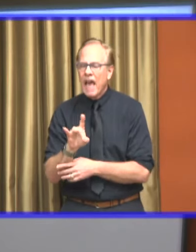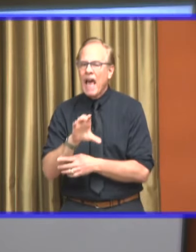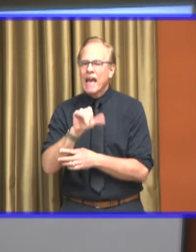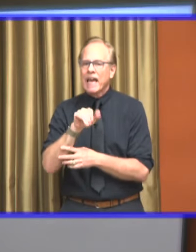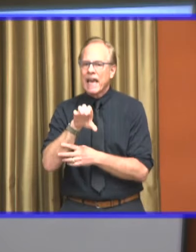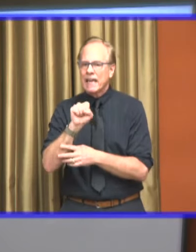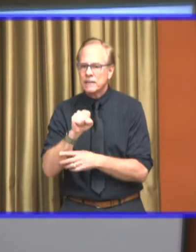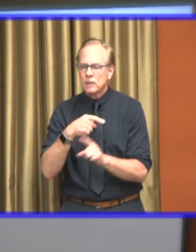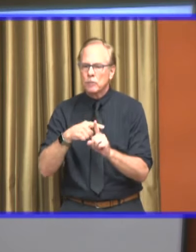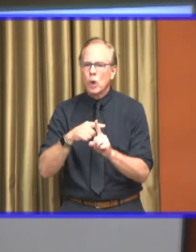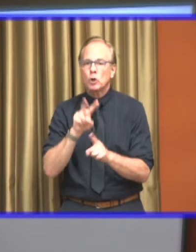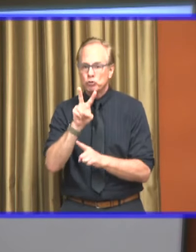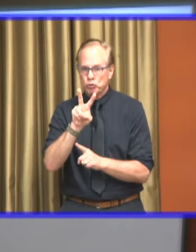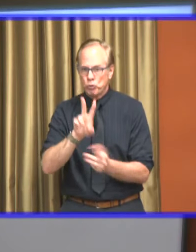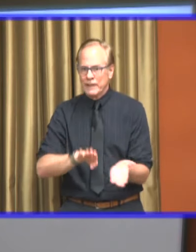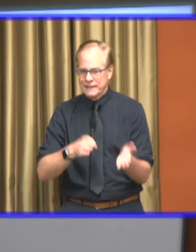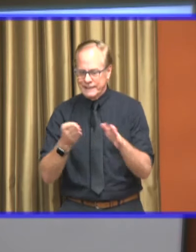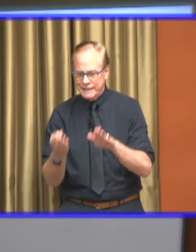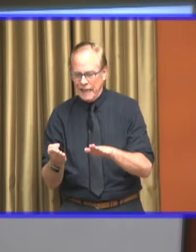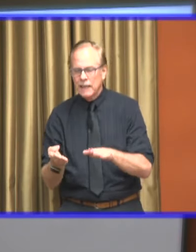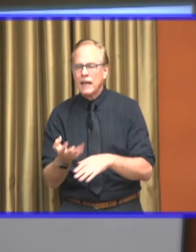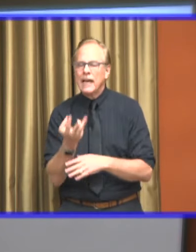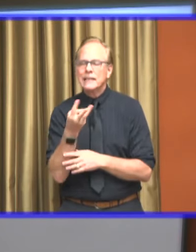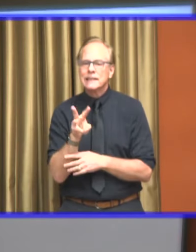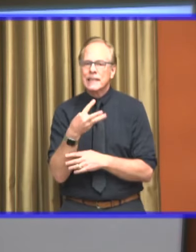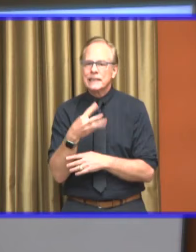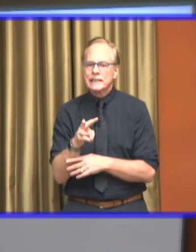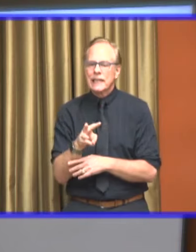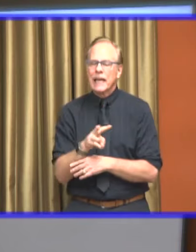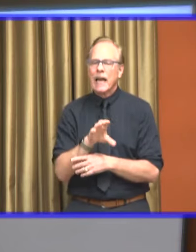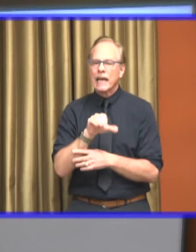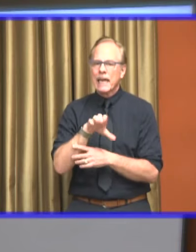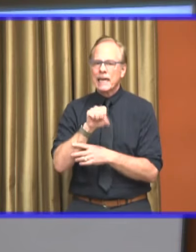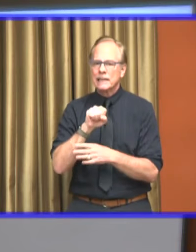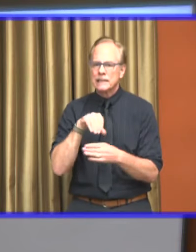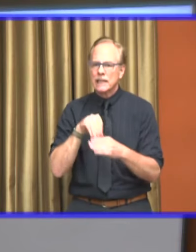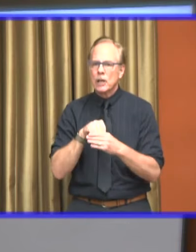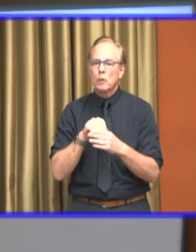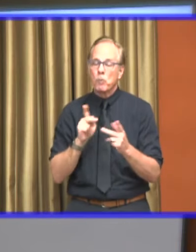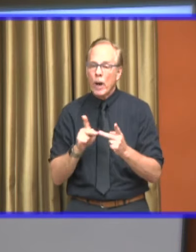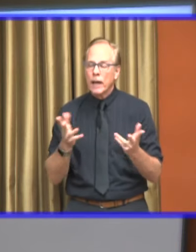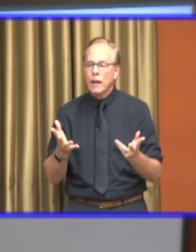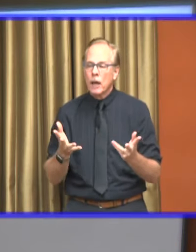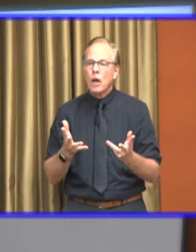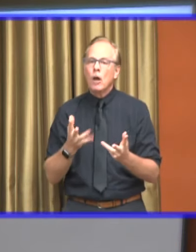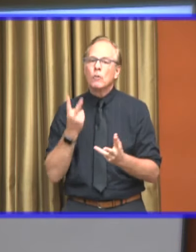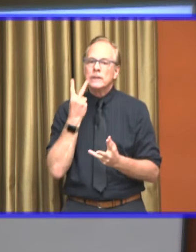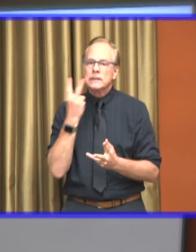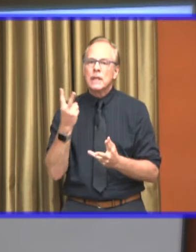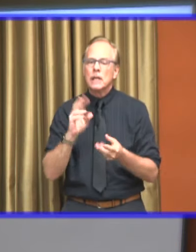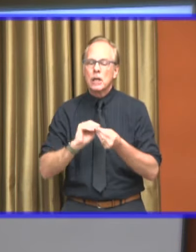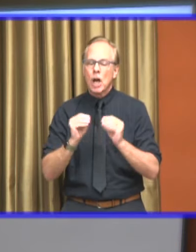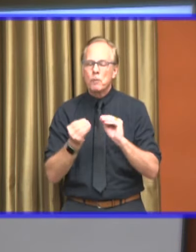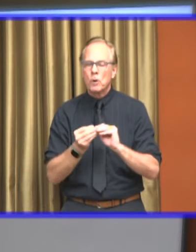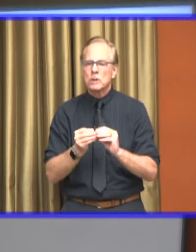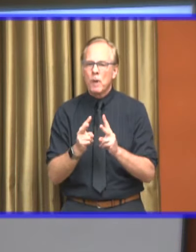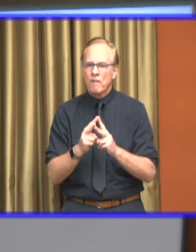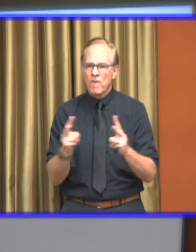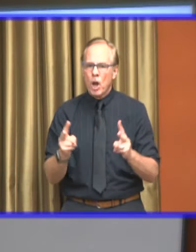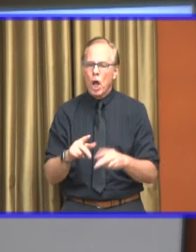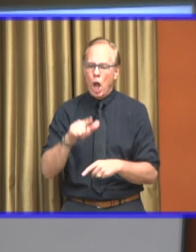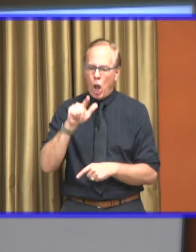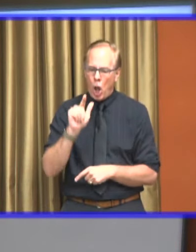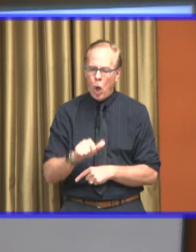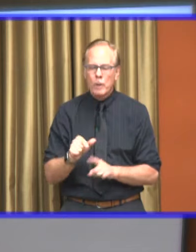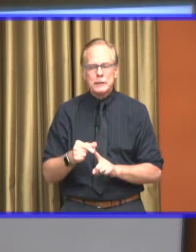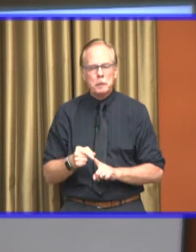deaths, 16 cases in Prescott. What we've seen is the numbers have been extremely low,